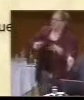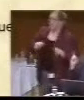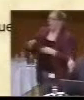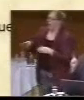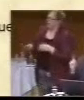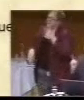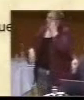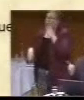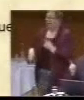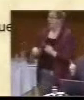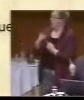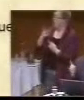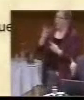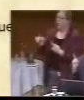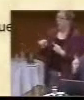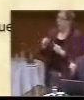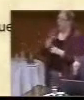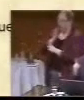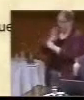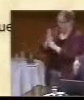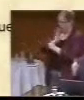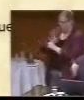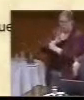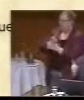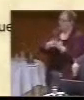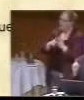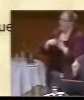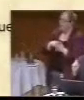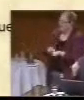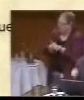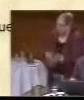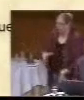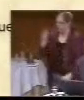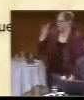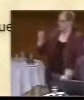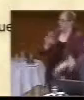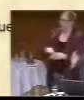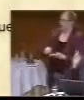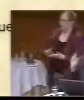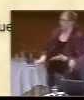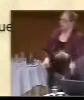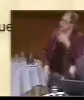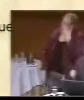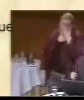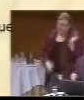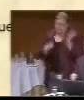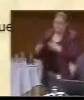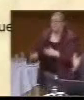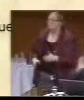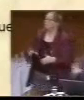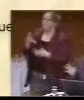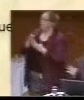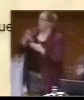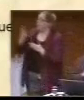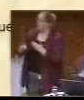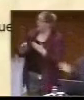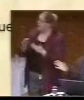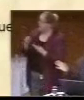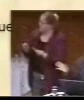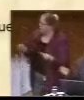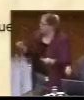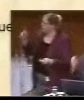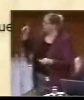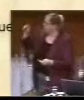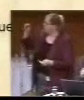by God, we're going to disable our students when our standards are what's disabled. Okay? Curricular materials and tools, the same thing. We can